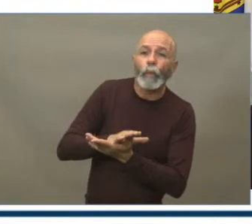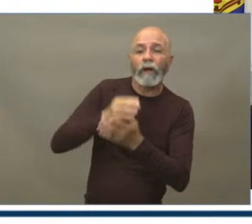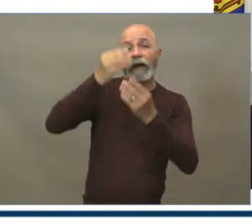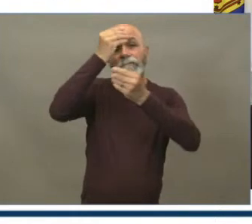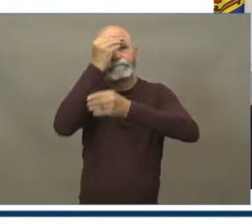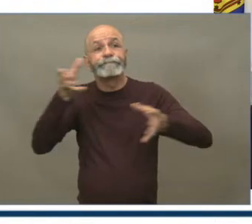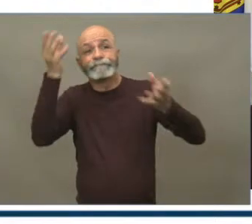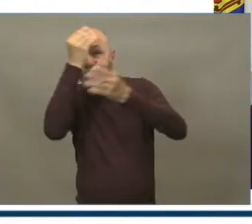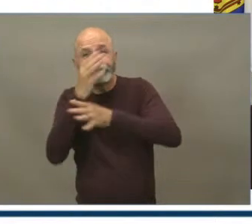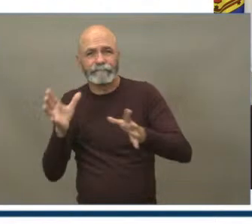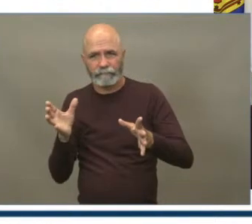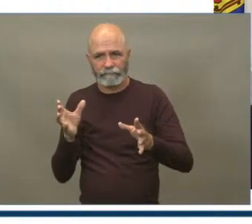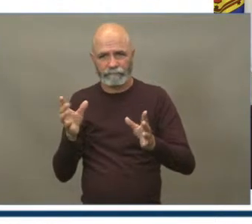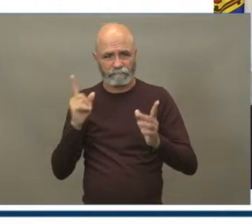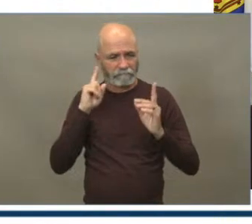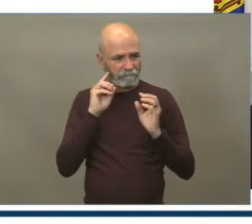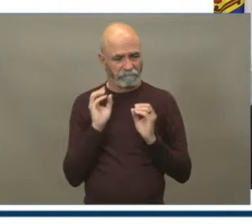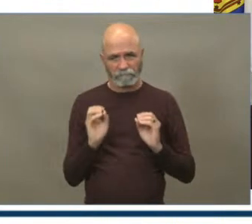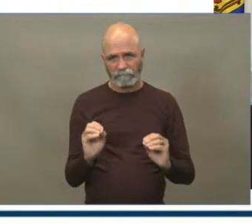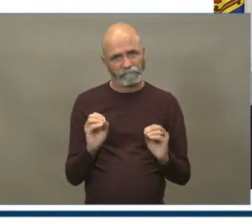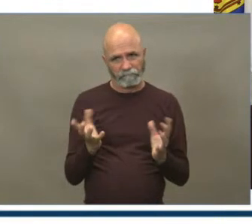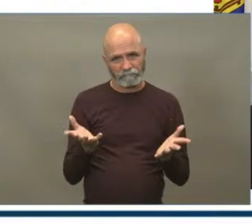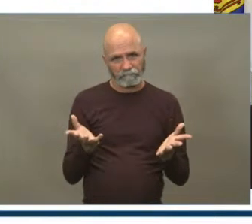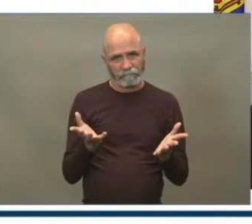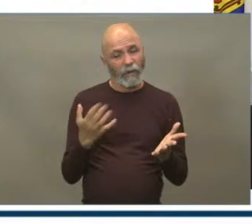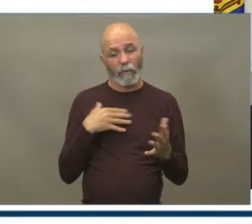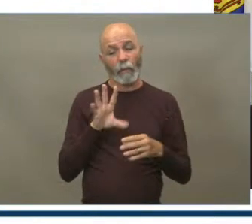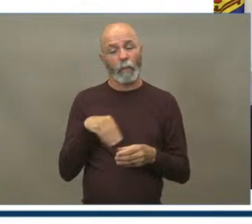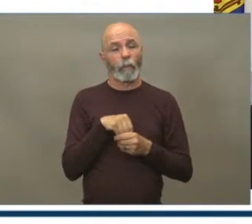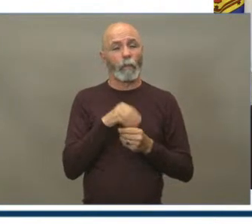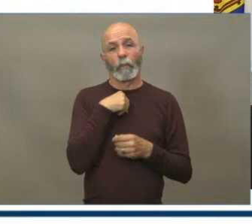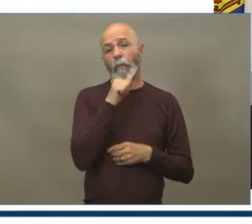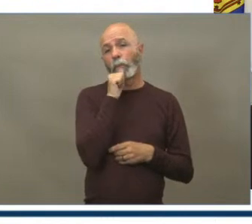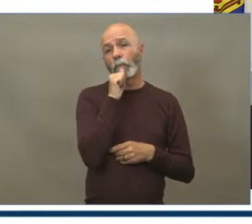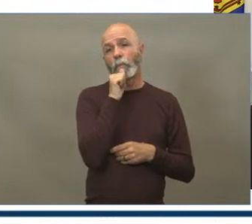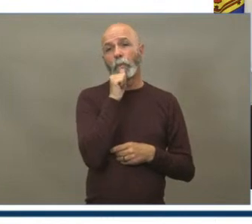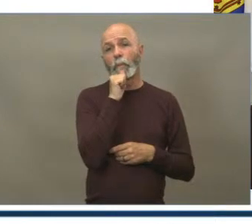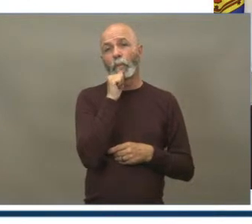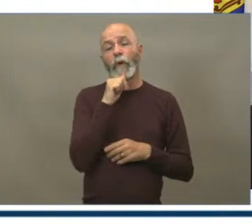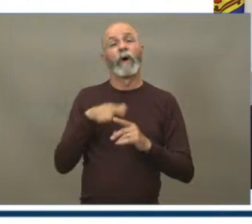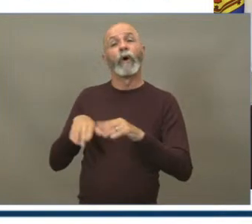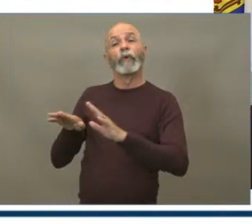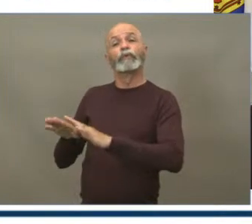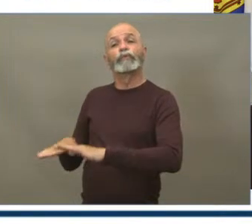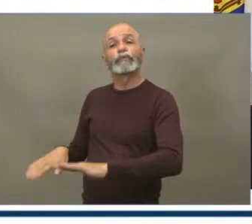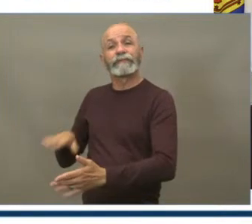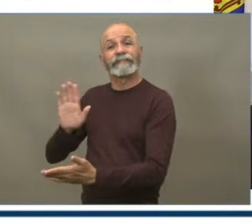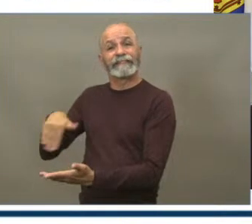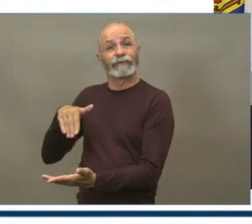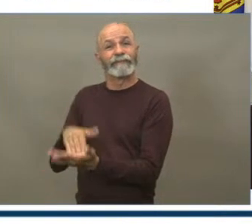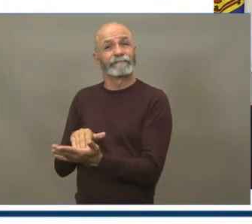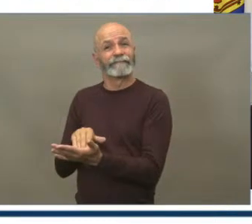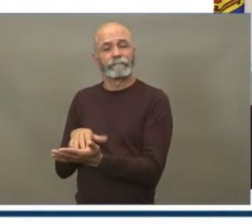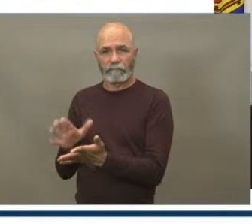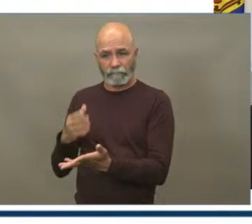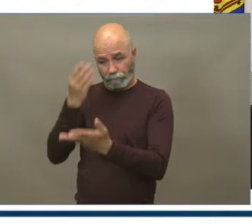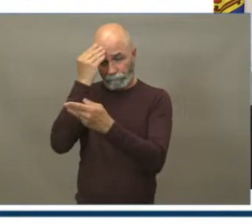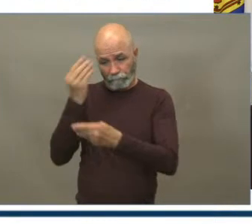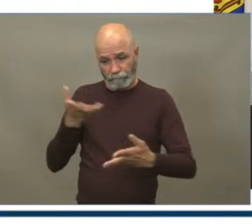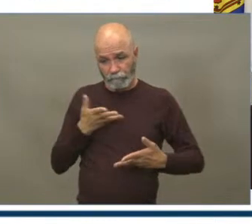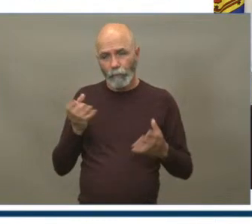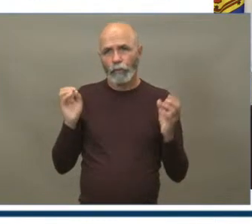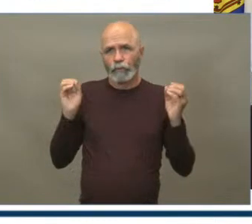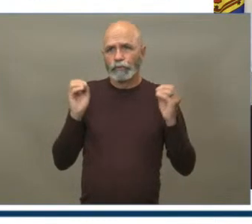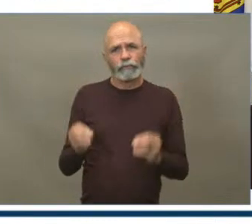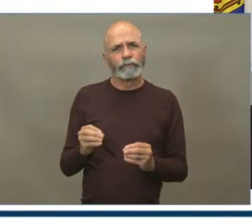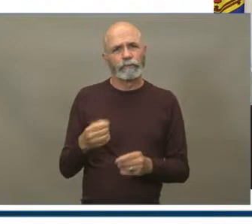and they say that they're told that because of confidentiality, child care centers, those case numbers aren't being publicly reported. They want those